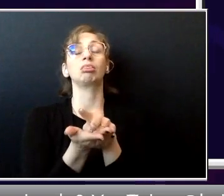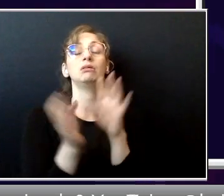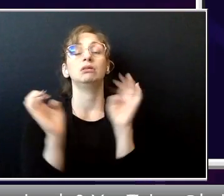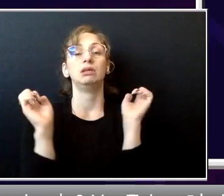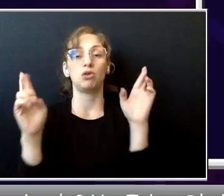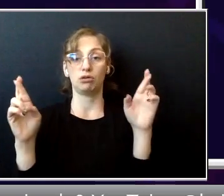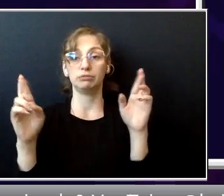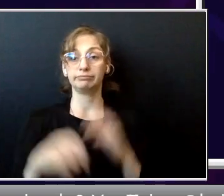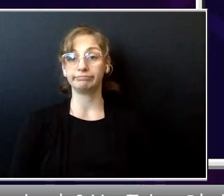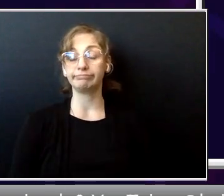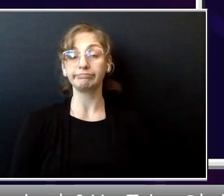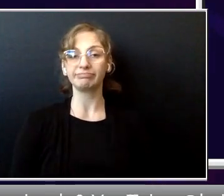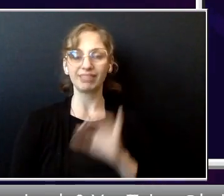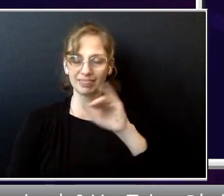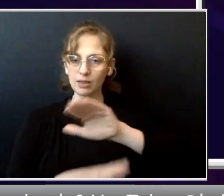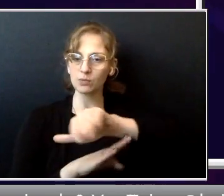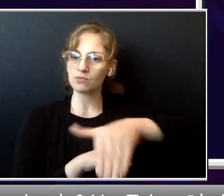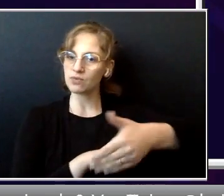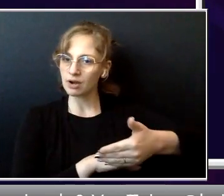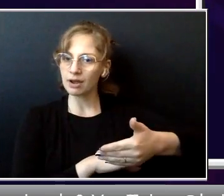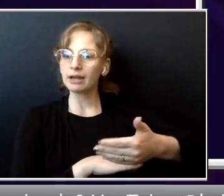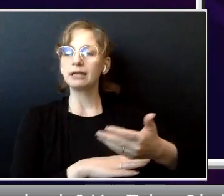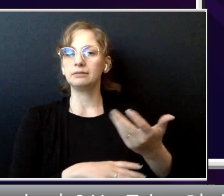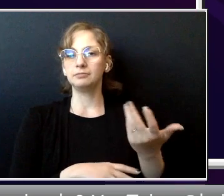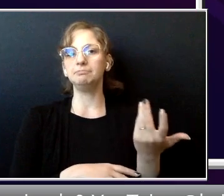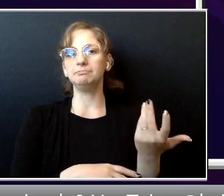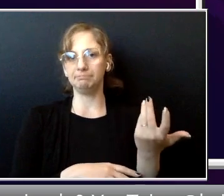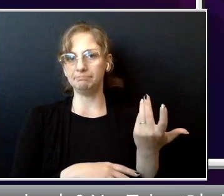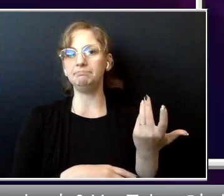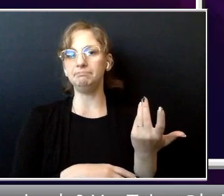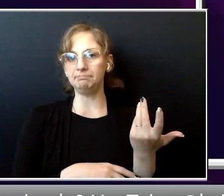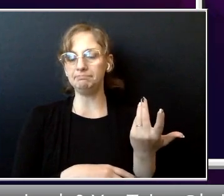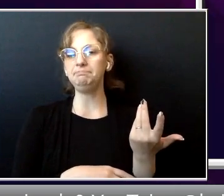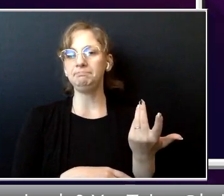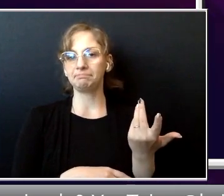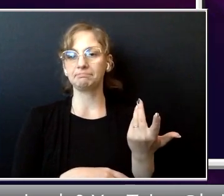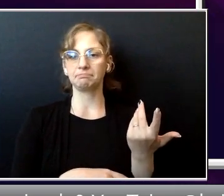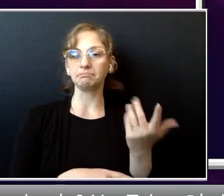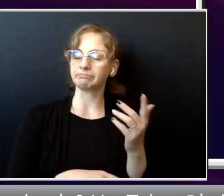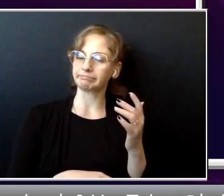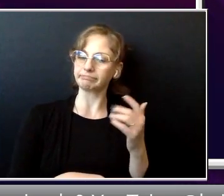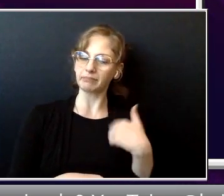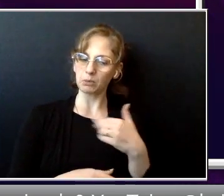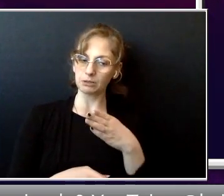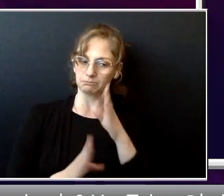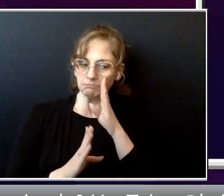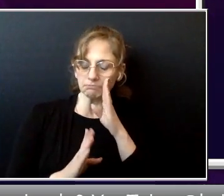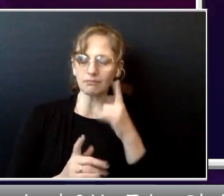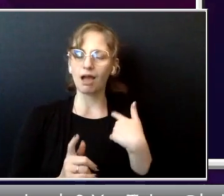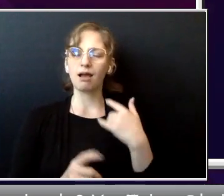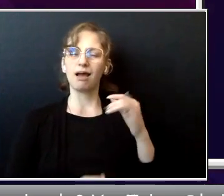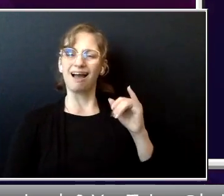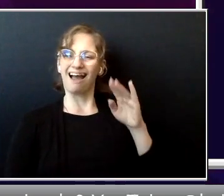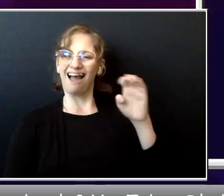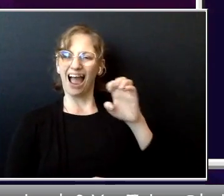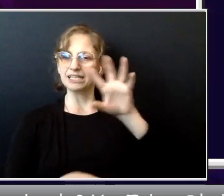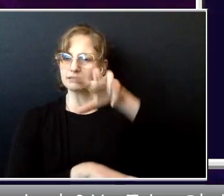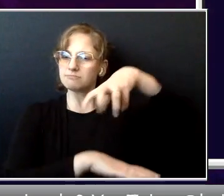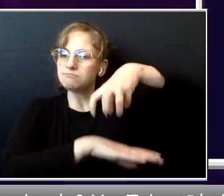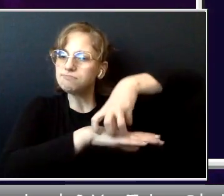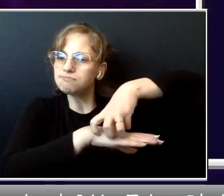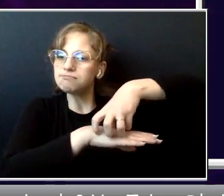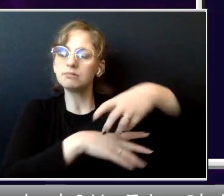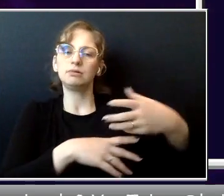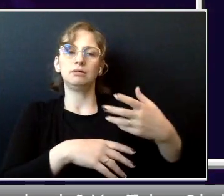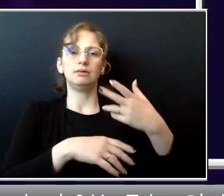that overnight period was certainly one that I was paying attention to. I had put some ice on it, kind of did the normal thing for a sports